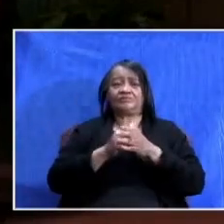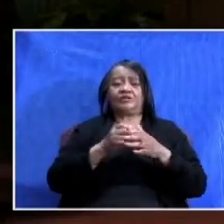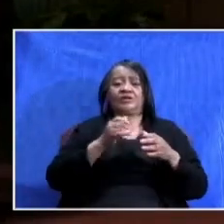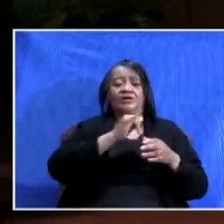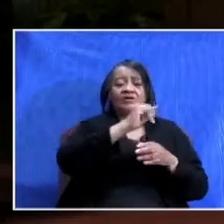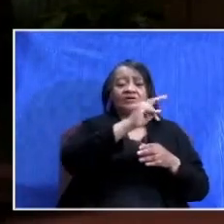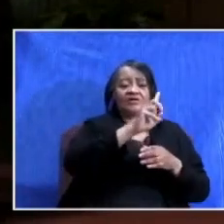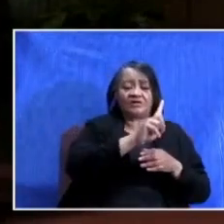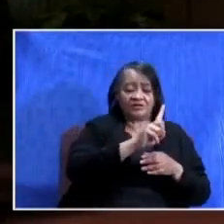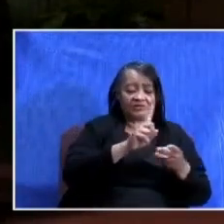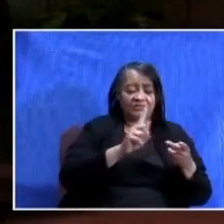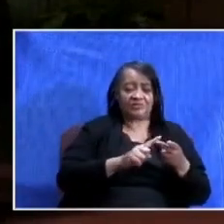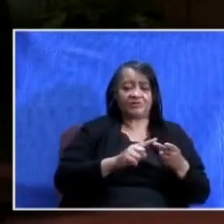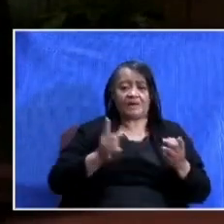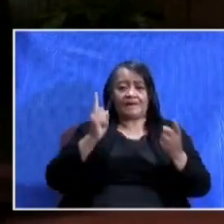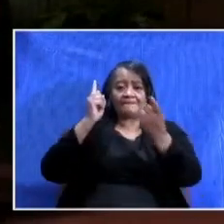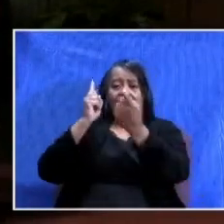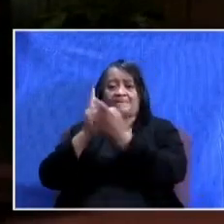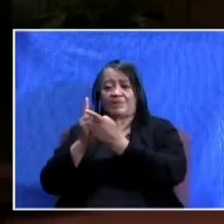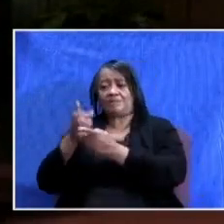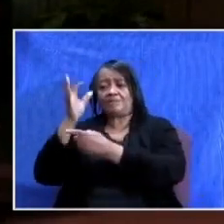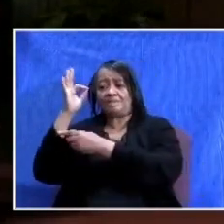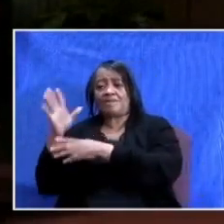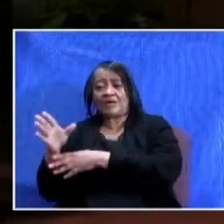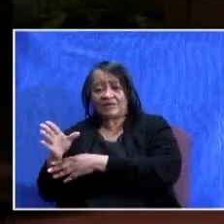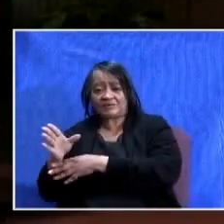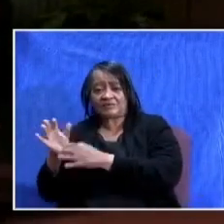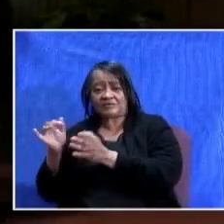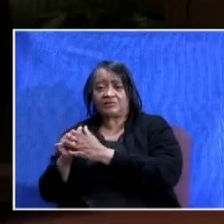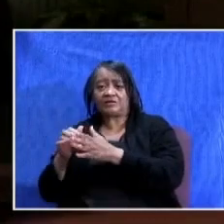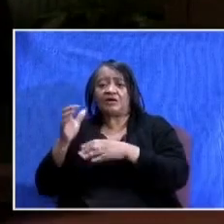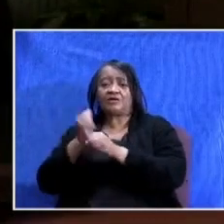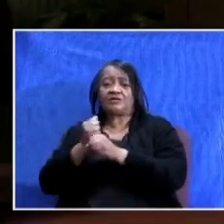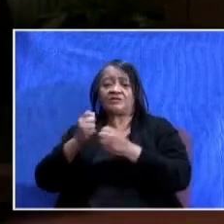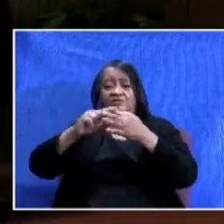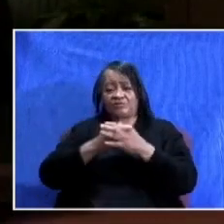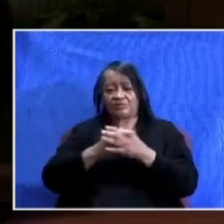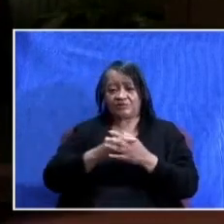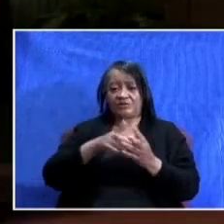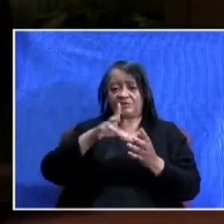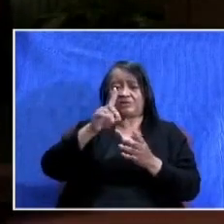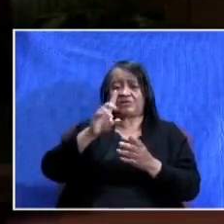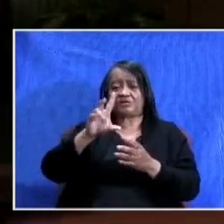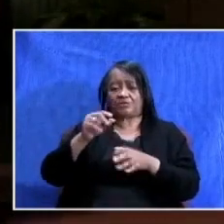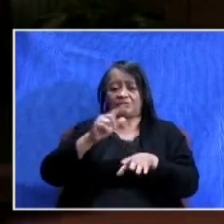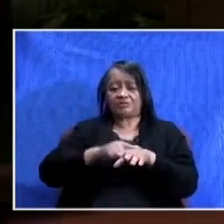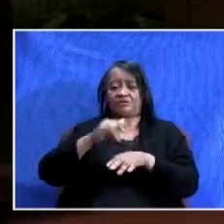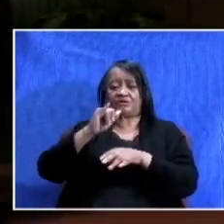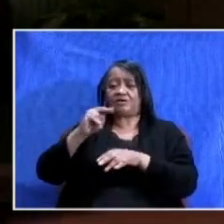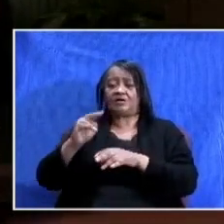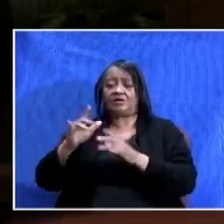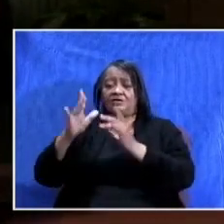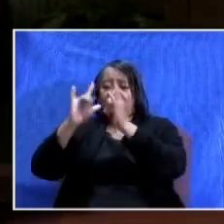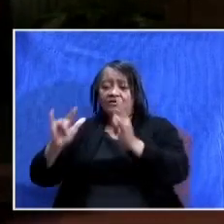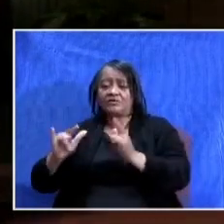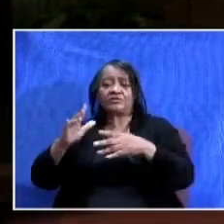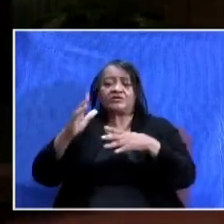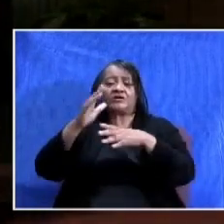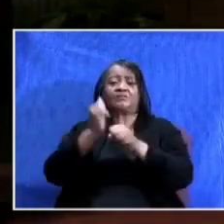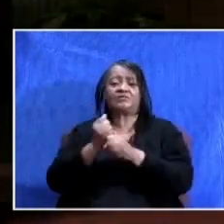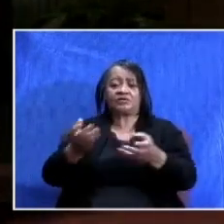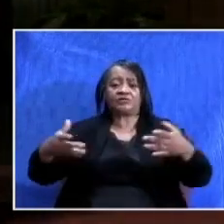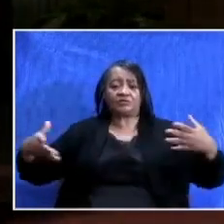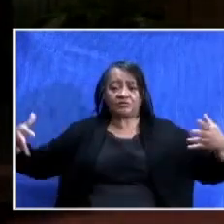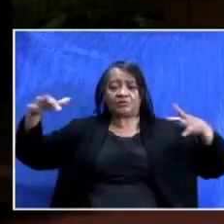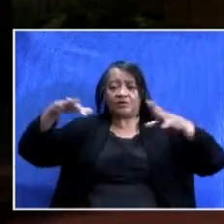Indiana, meet me. Let's get started off. 8:30 on our Indiana campus. Let's